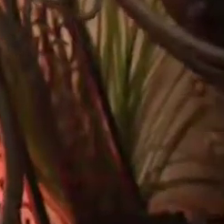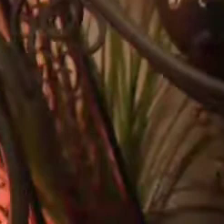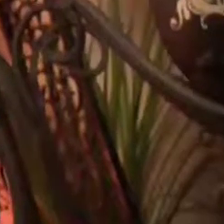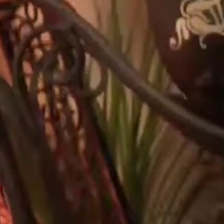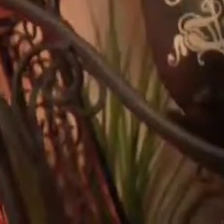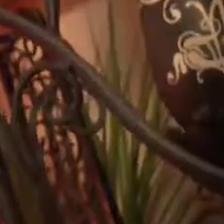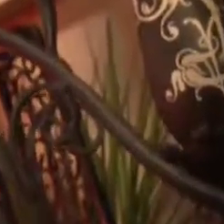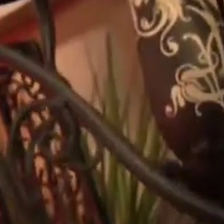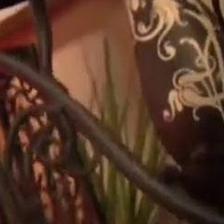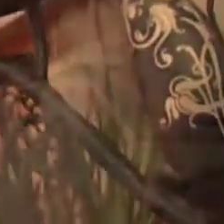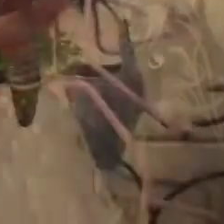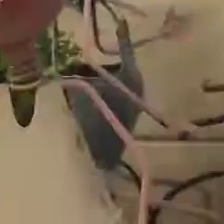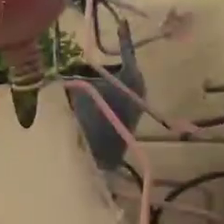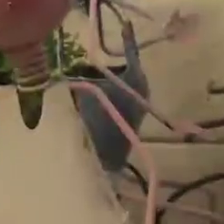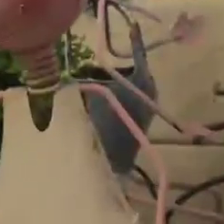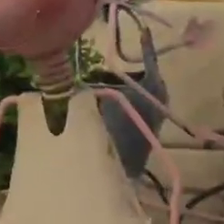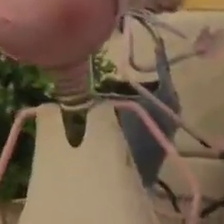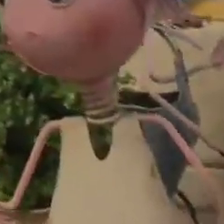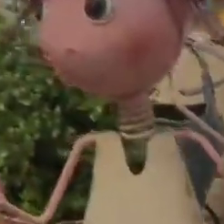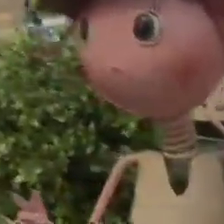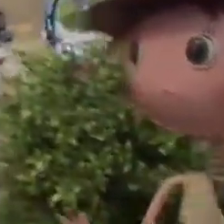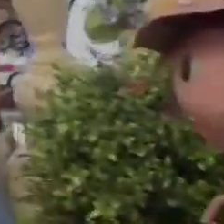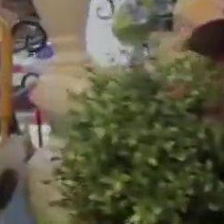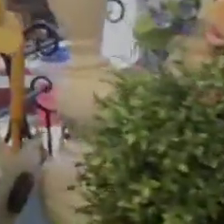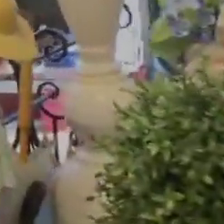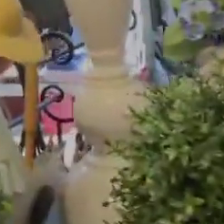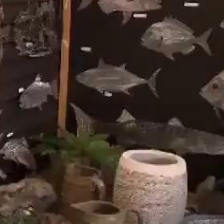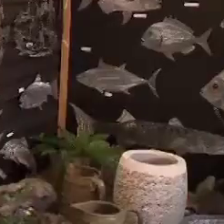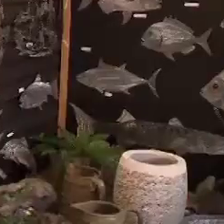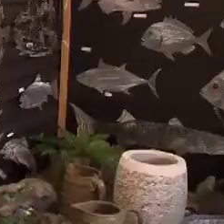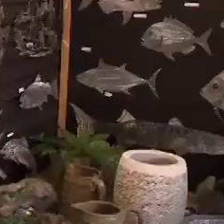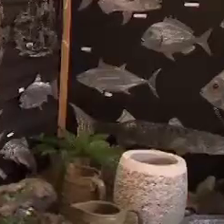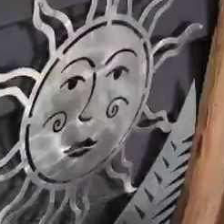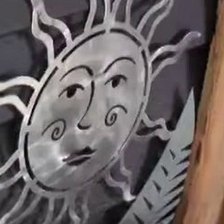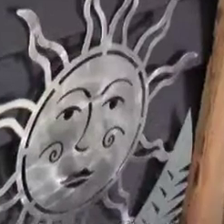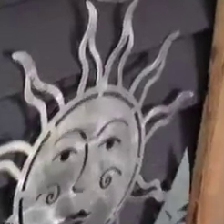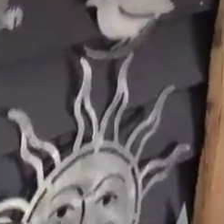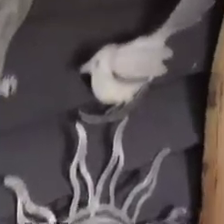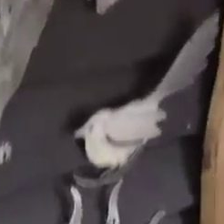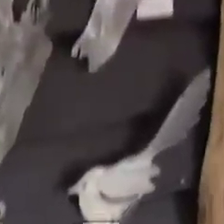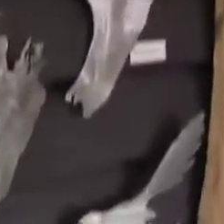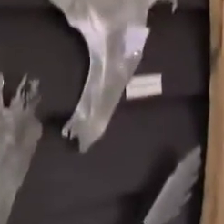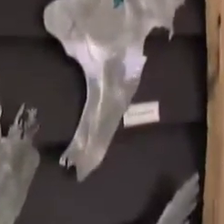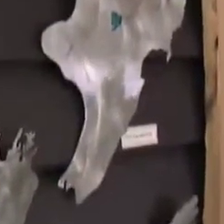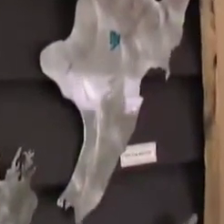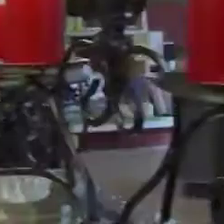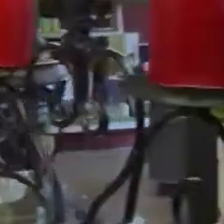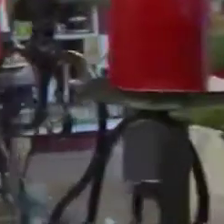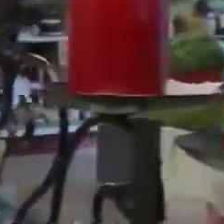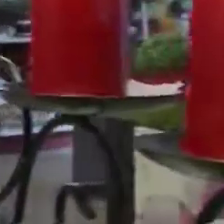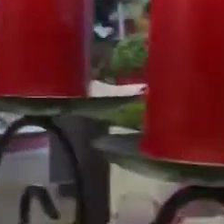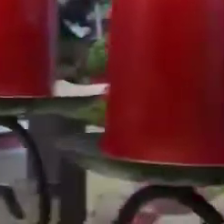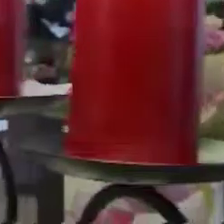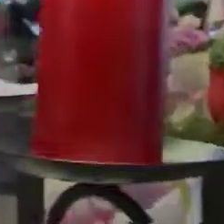art and imported giftware. Specialists in handcrafted metal artwork made in store. Nestled